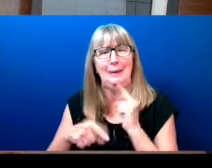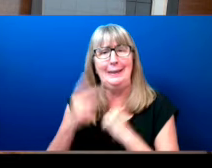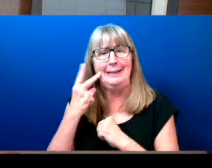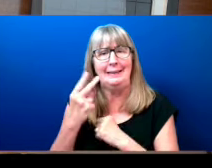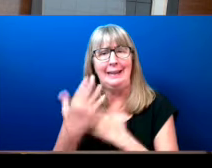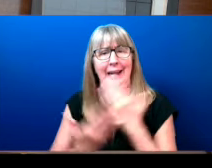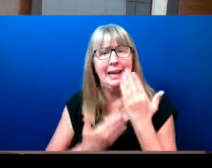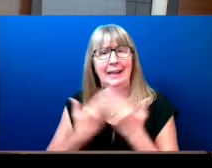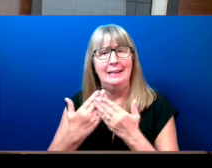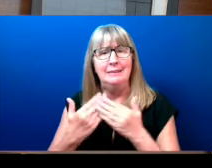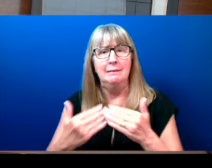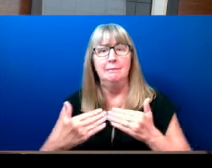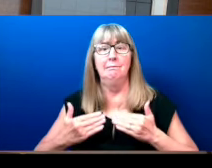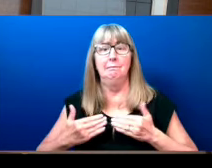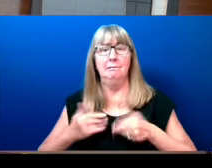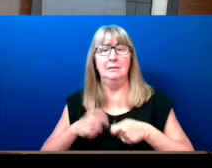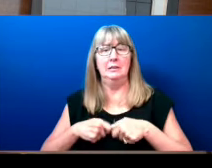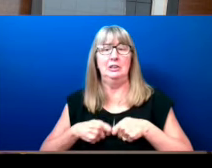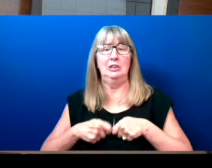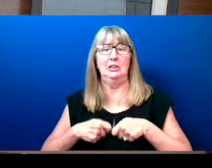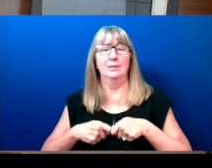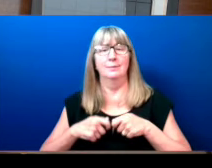There we are. Cute bow.